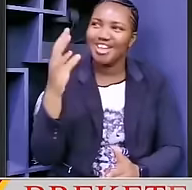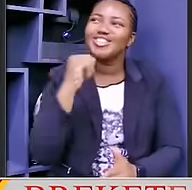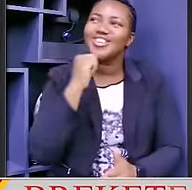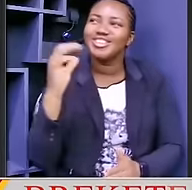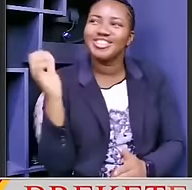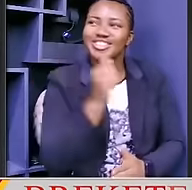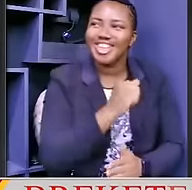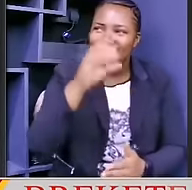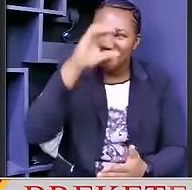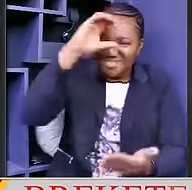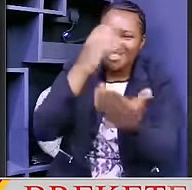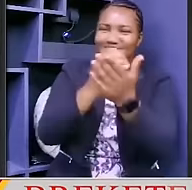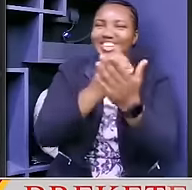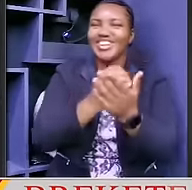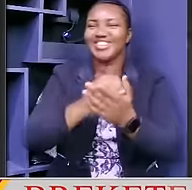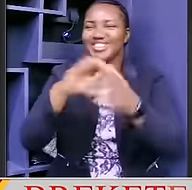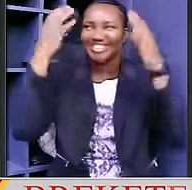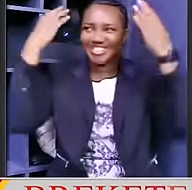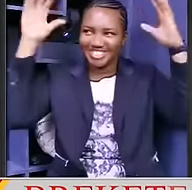you, Odogu?